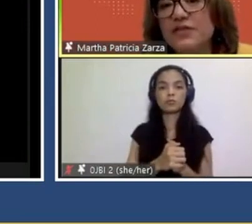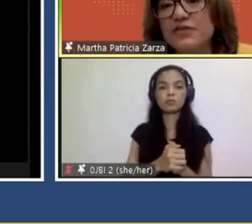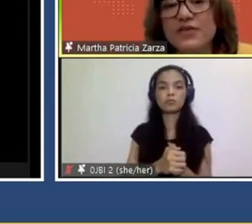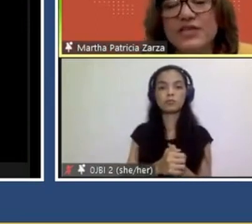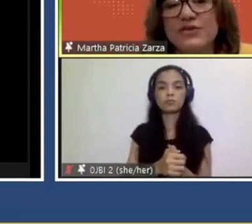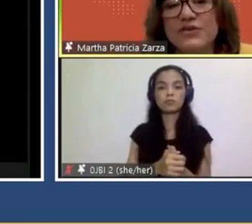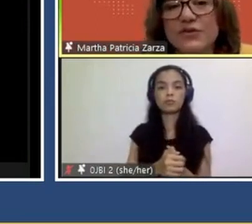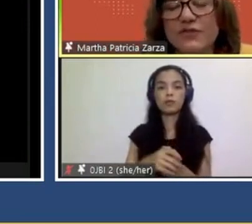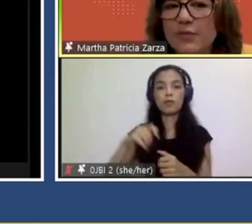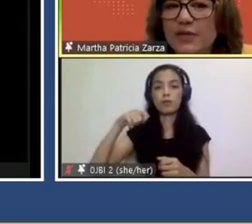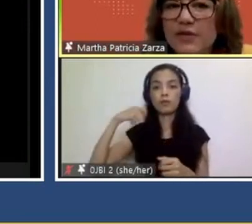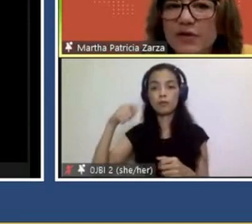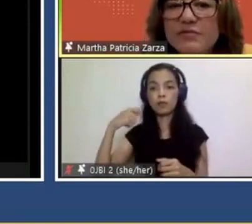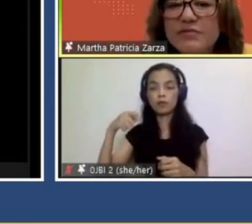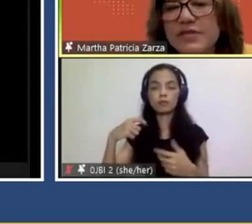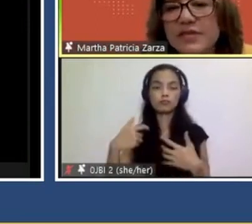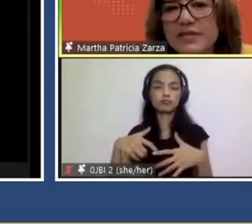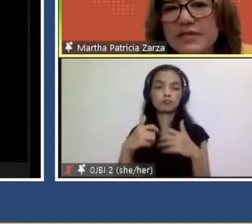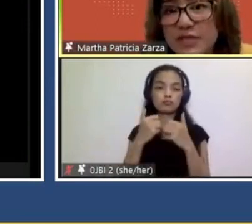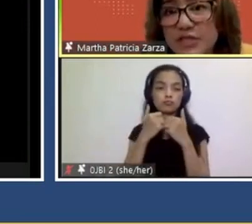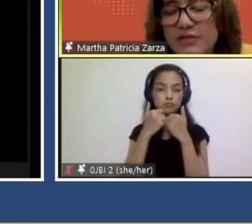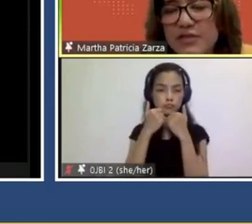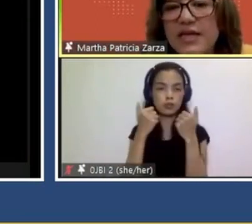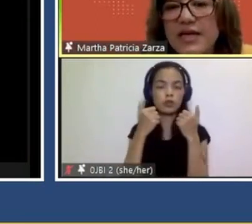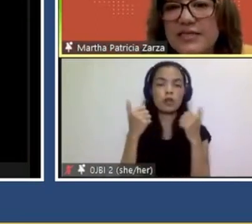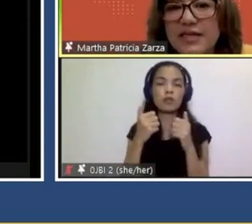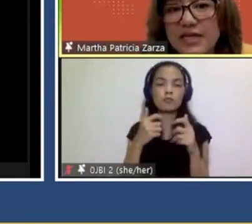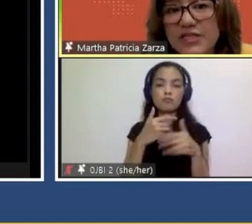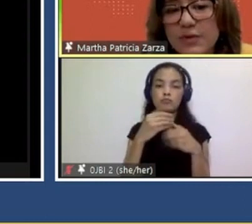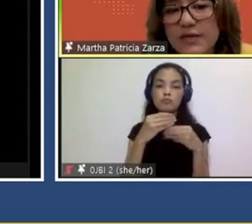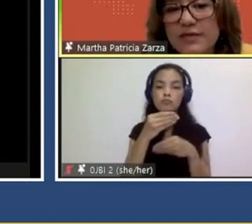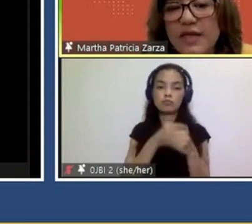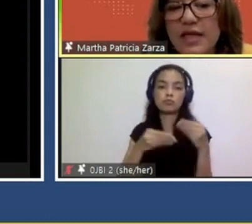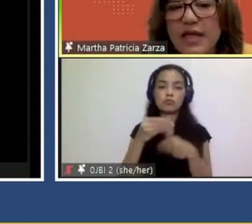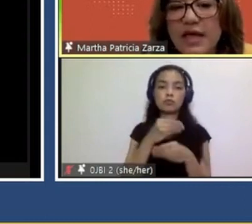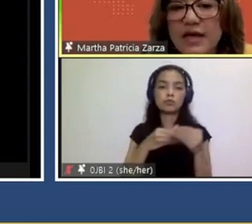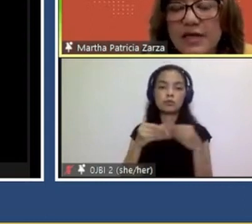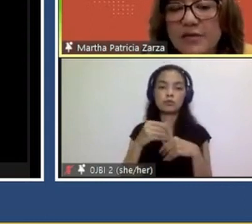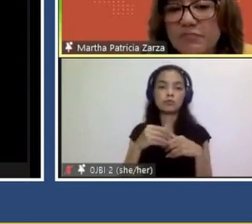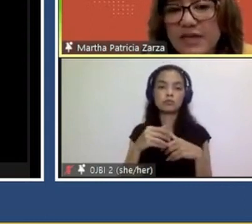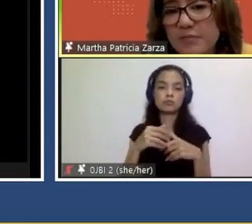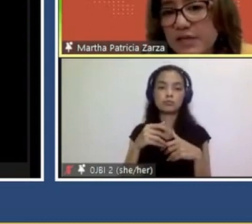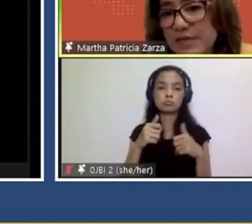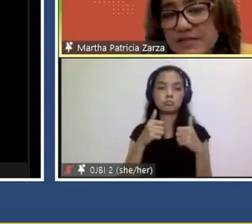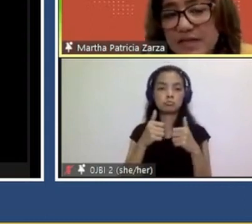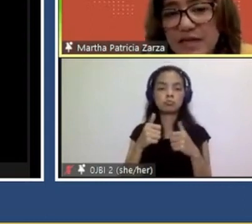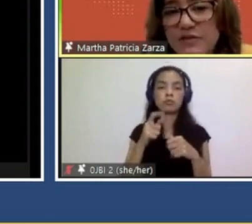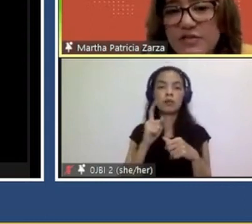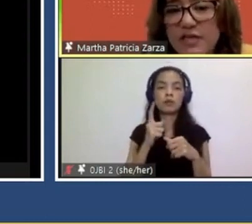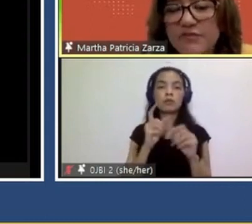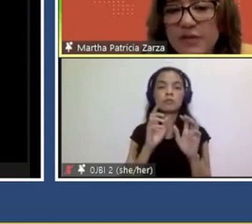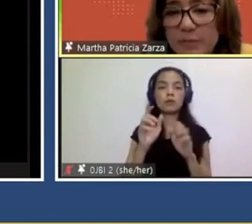country's film industry is also very well known in the region as the largest one. There are many